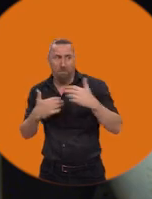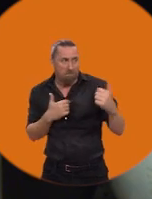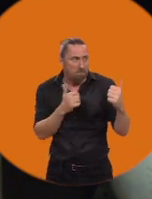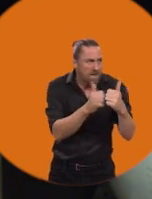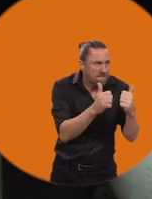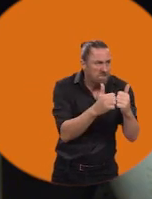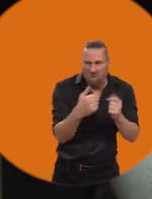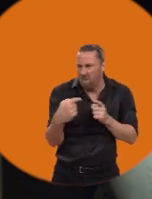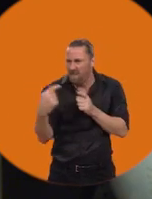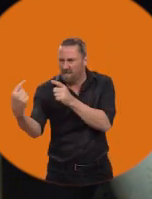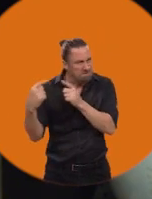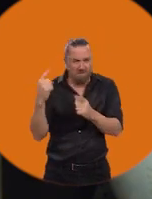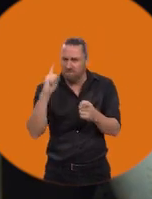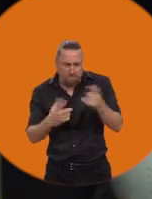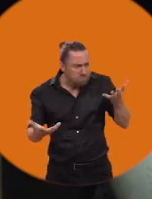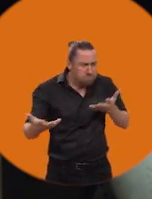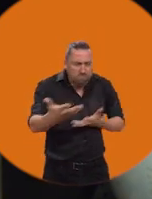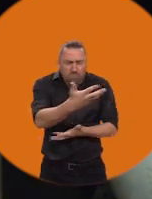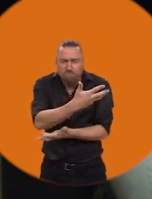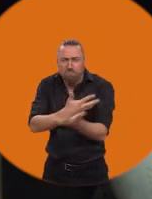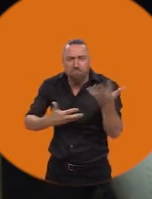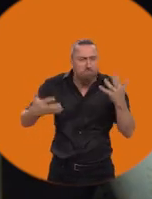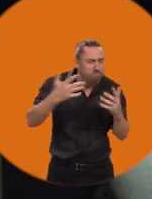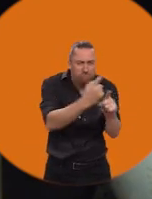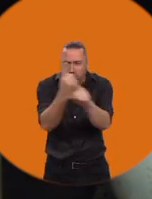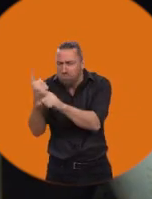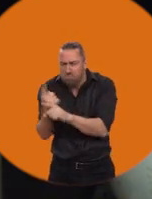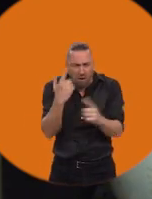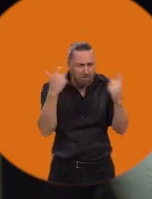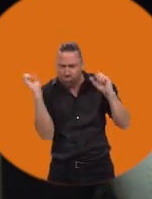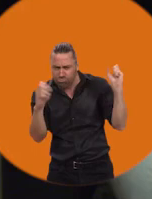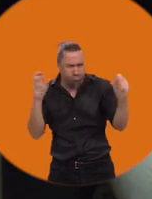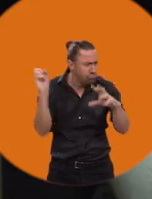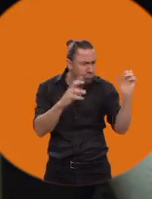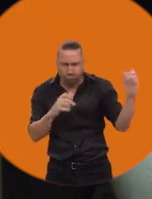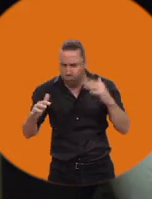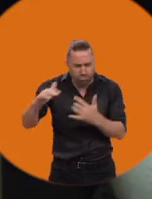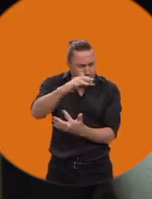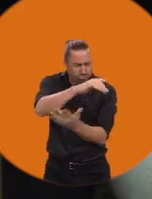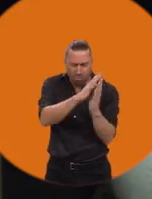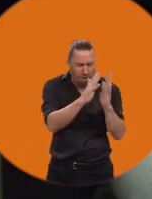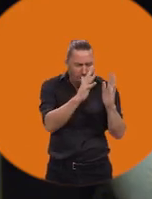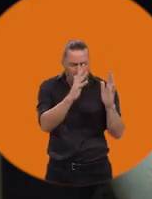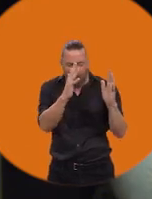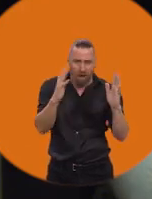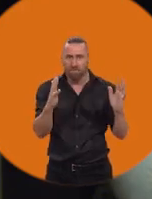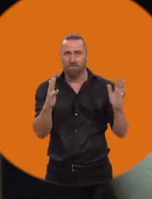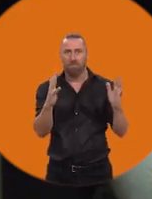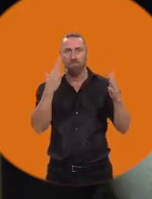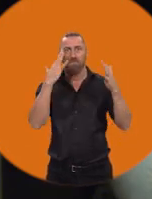In 7 long days of ferocious debate, they picked their contenders, of whom there were 8.